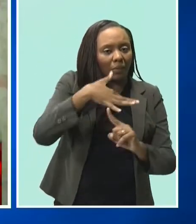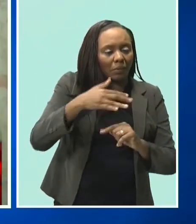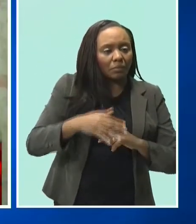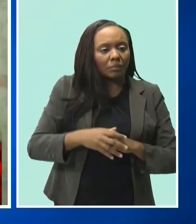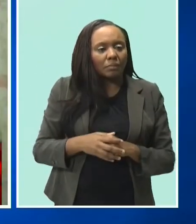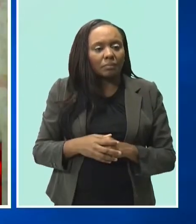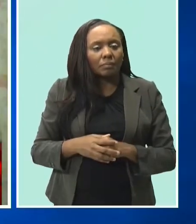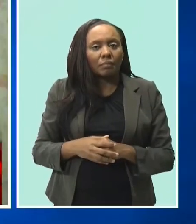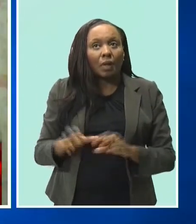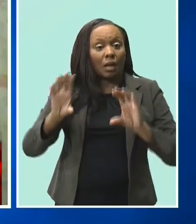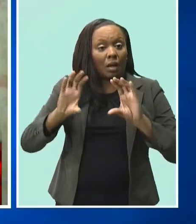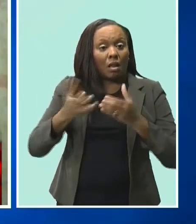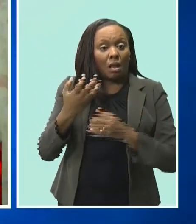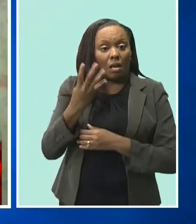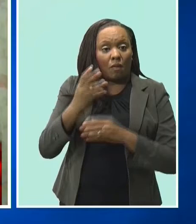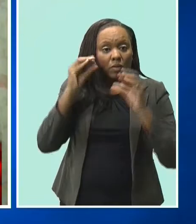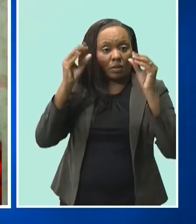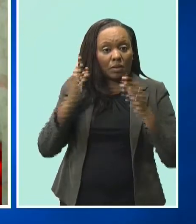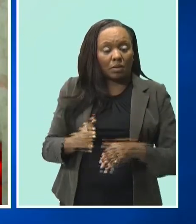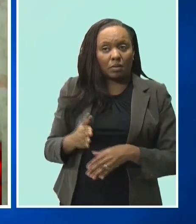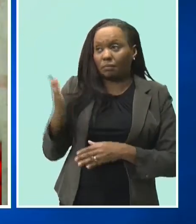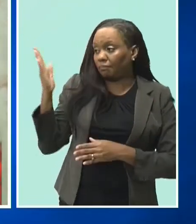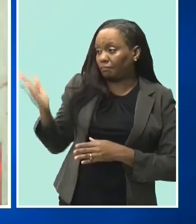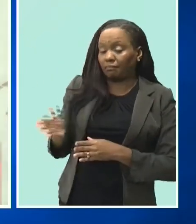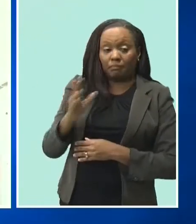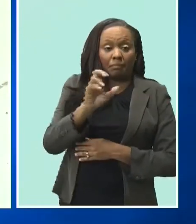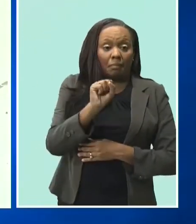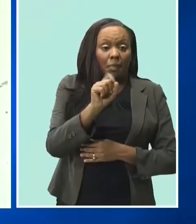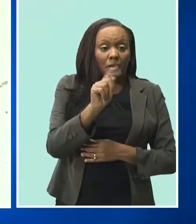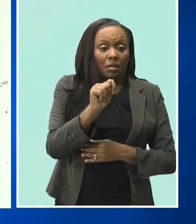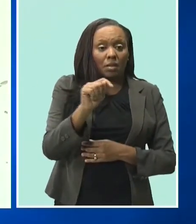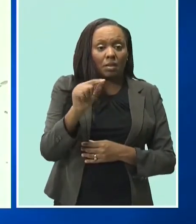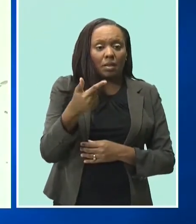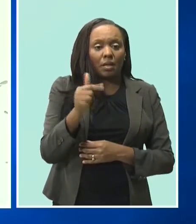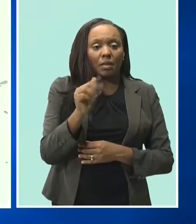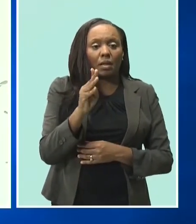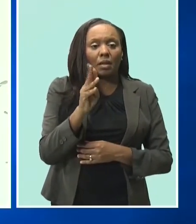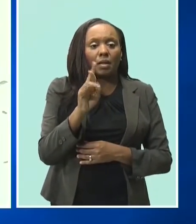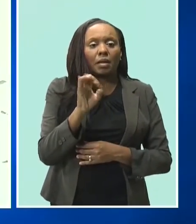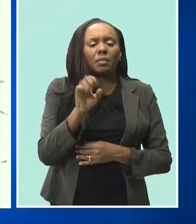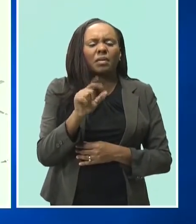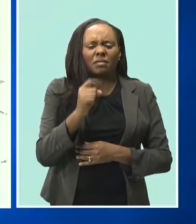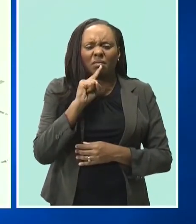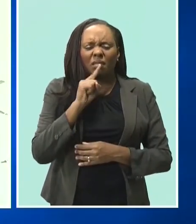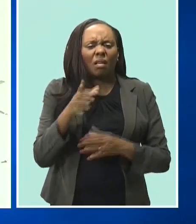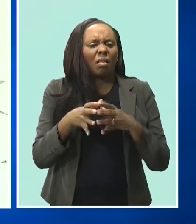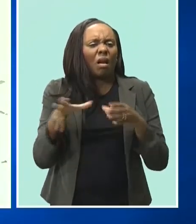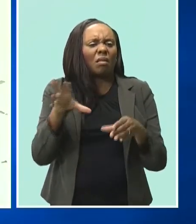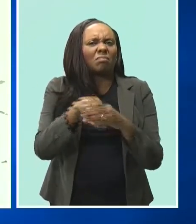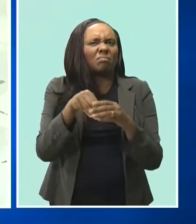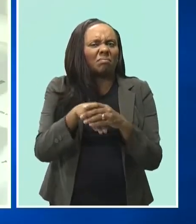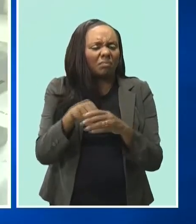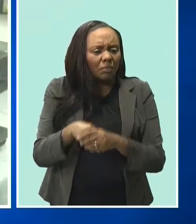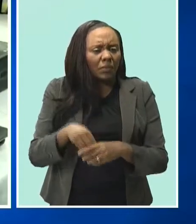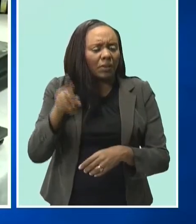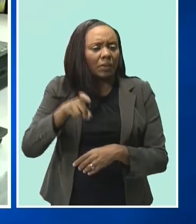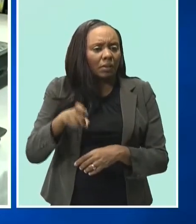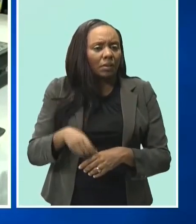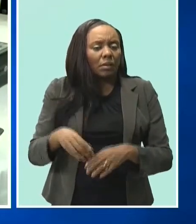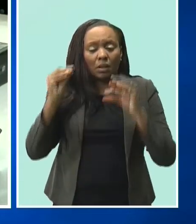to imprisonment for a term of 1 year or to both. These are some tips to help you cope with COVID-19.